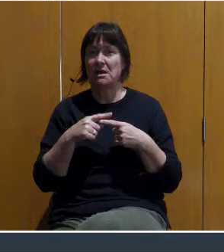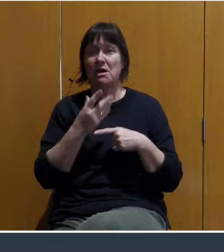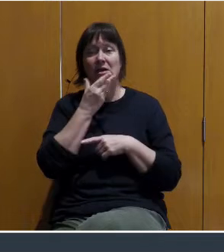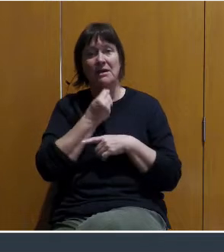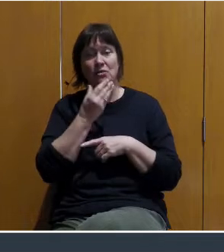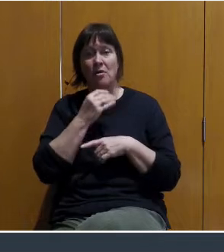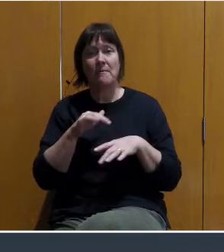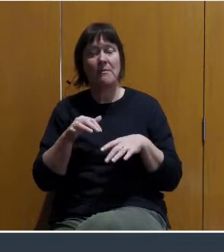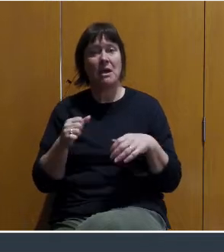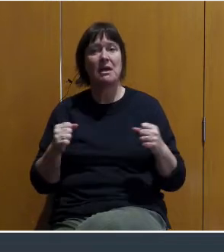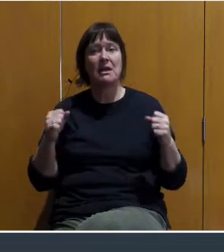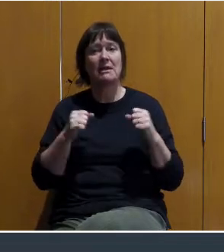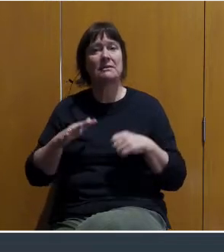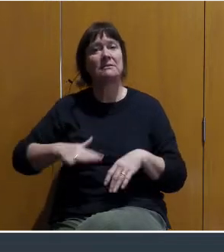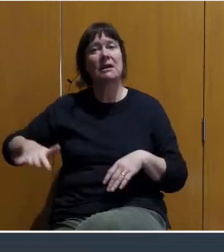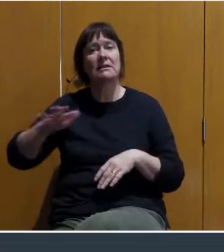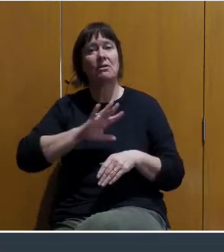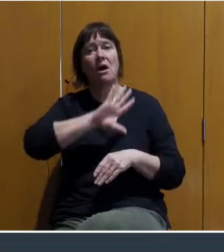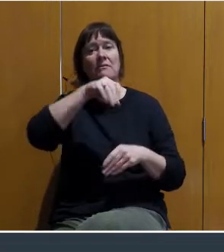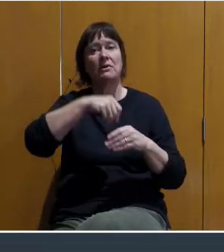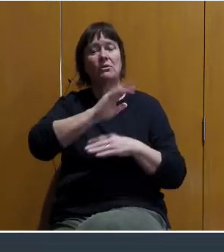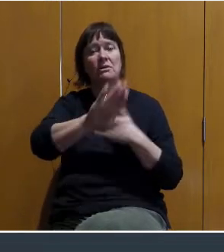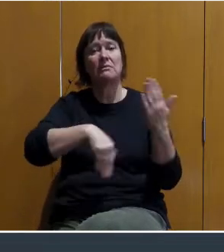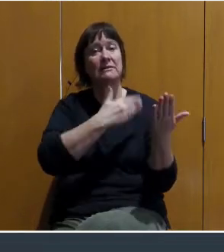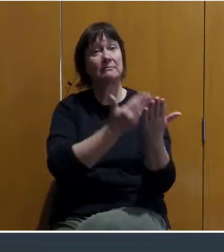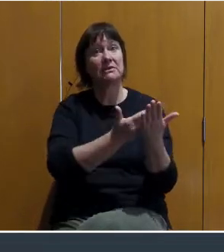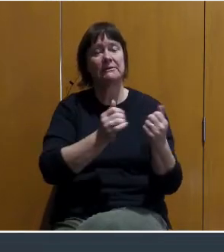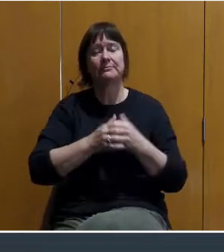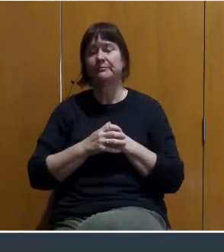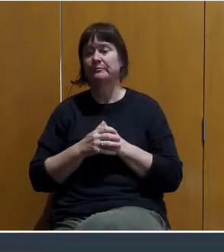exercise area notion that I've offered up in my submission, so I'll touch on that a little bit further.